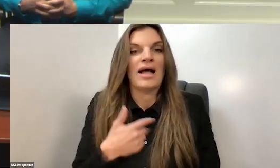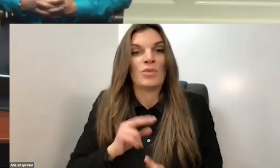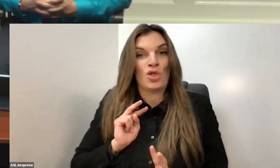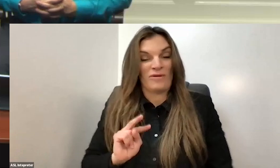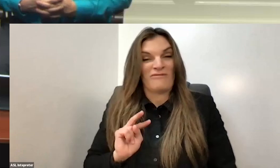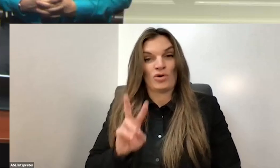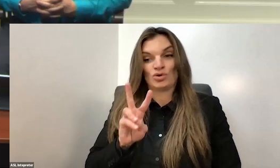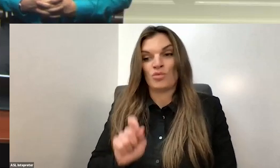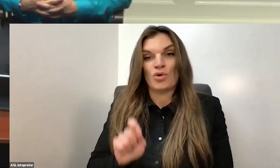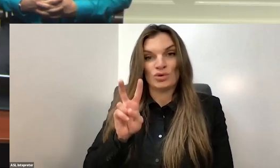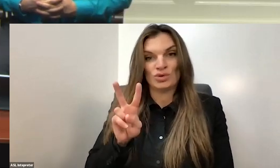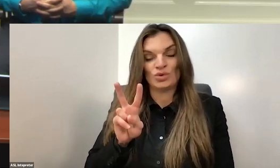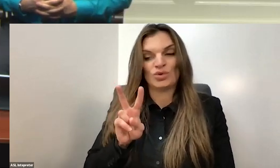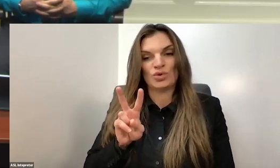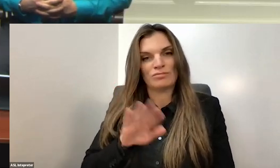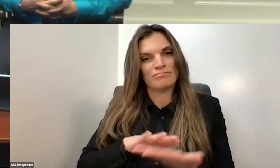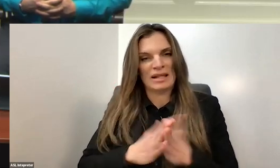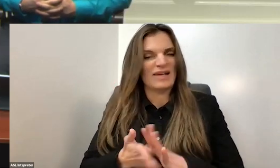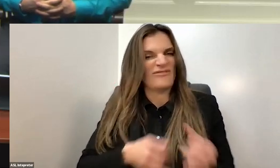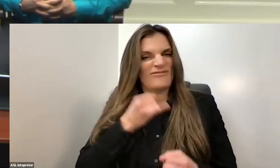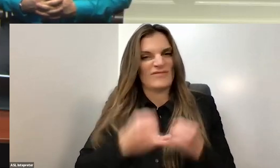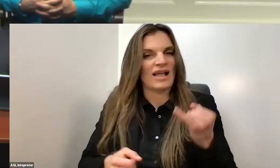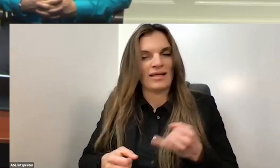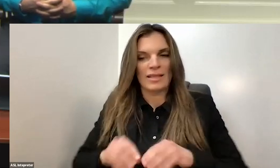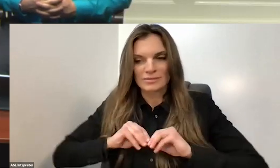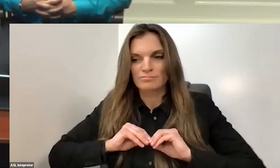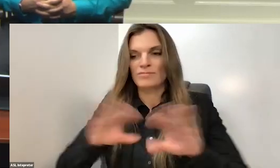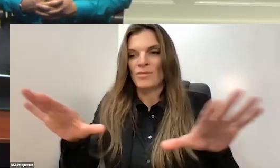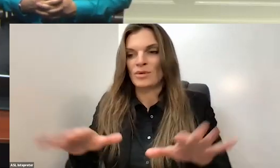becoming finalized and published. And the latest word